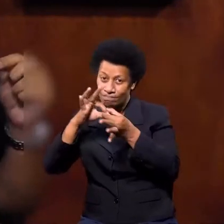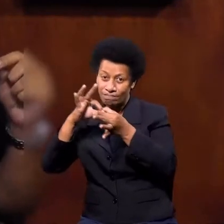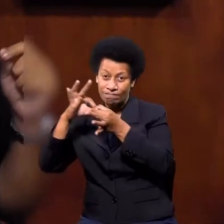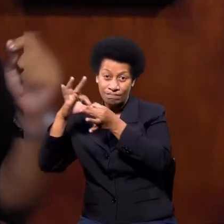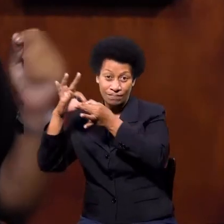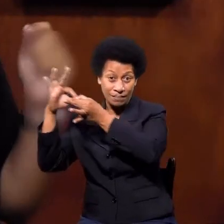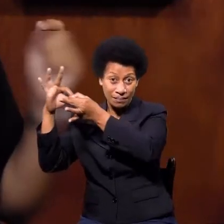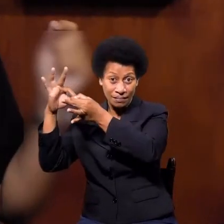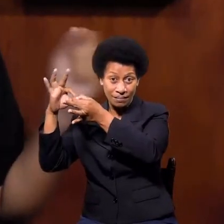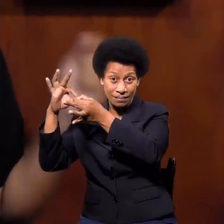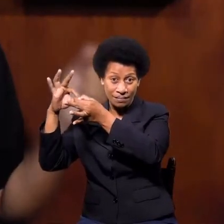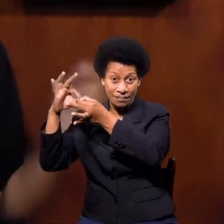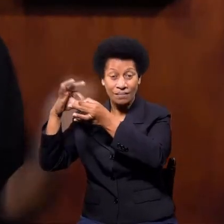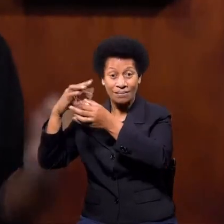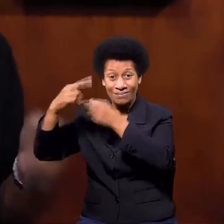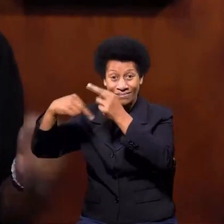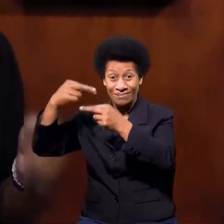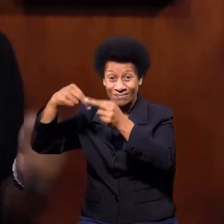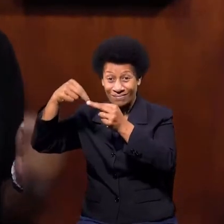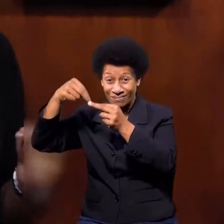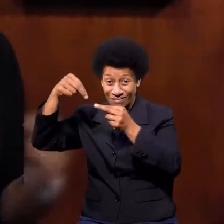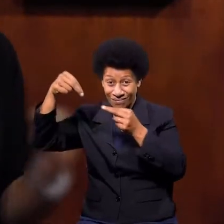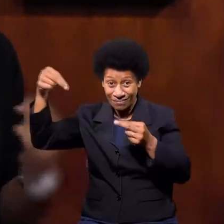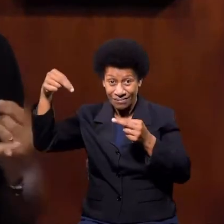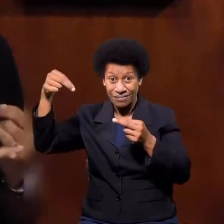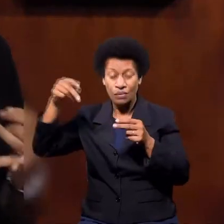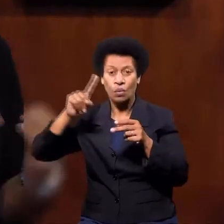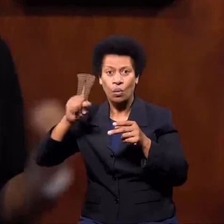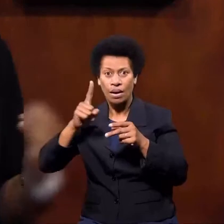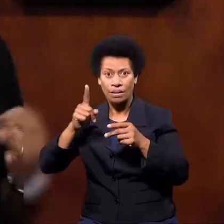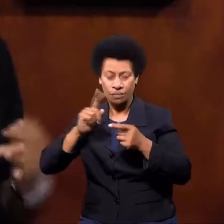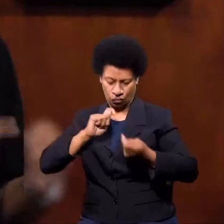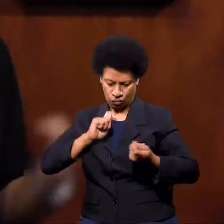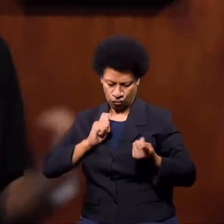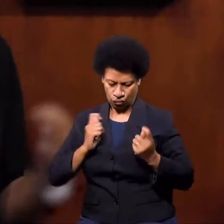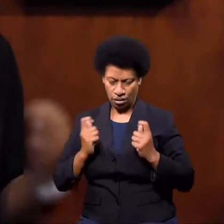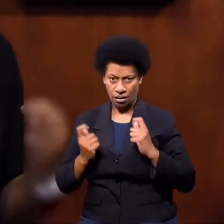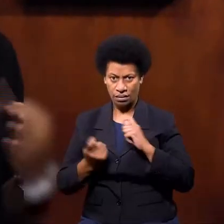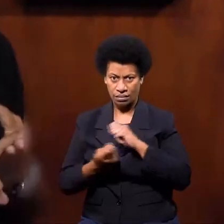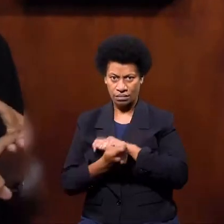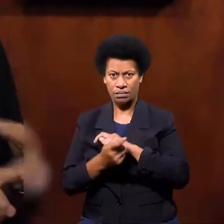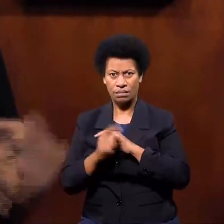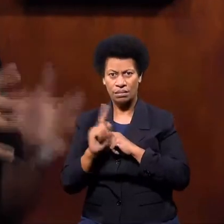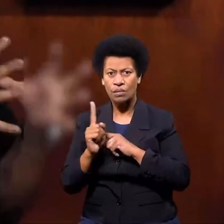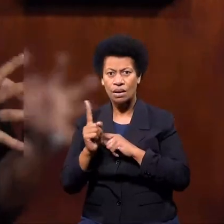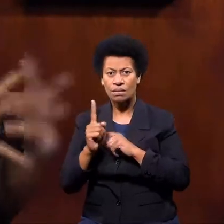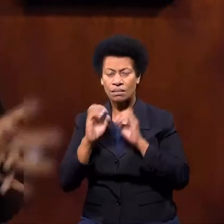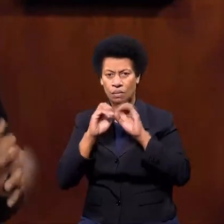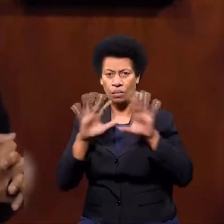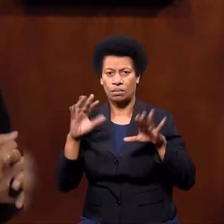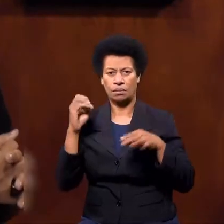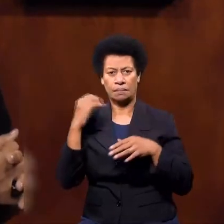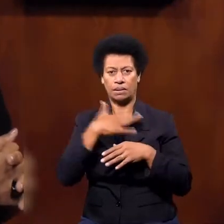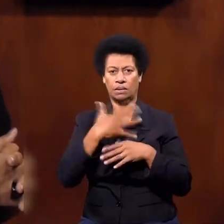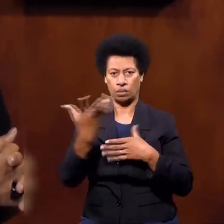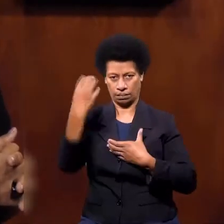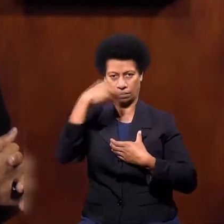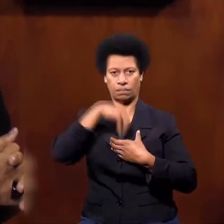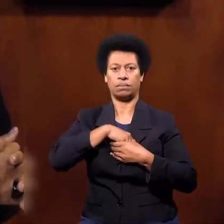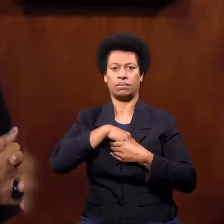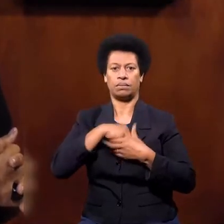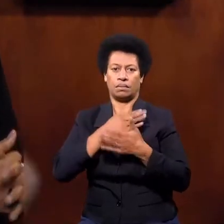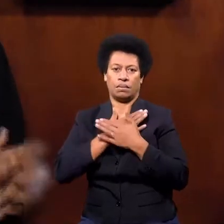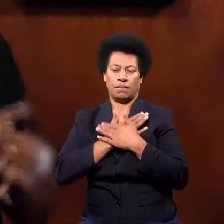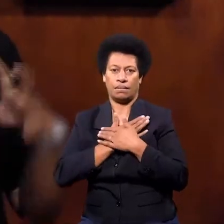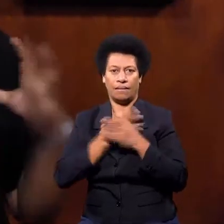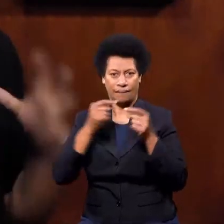thread that is woven to give form, give shape, give texture to that fabric is the Holy Spirit.